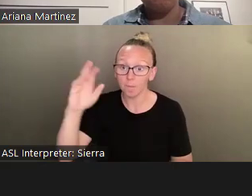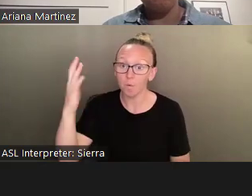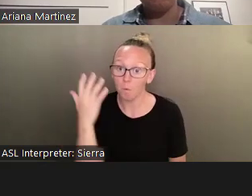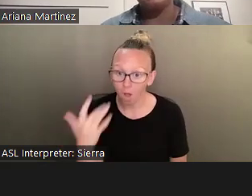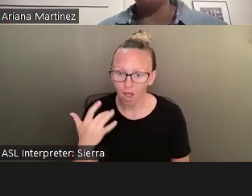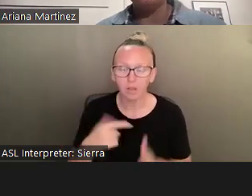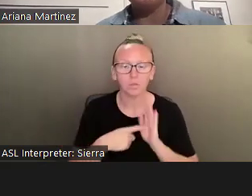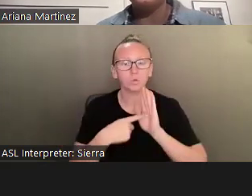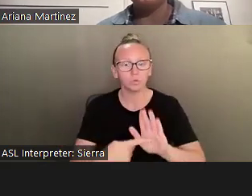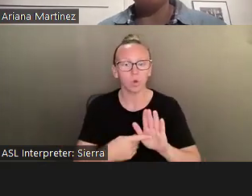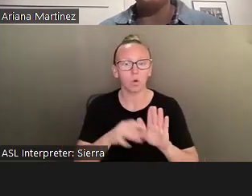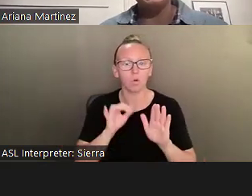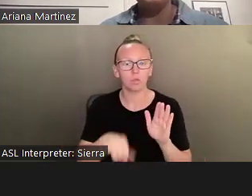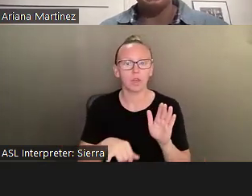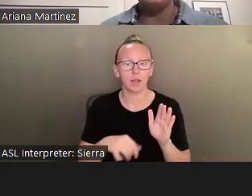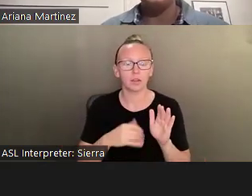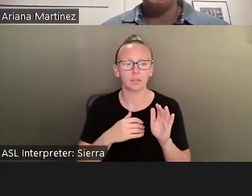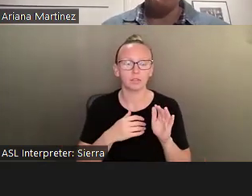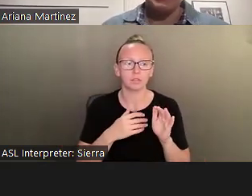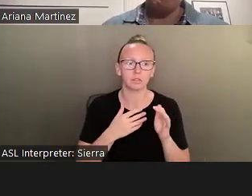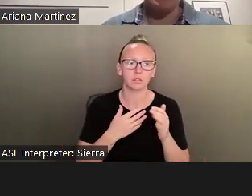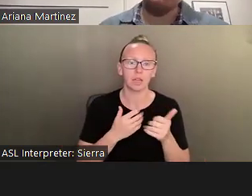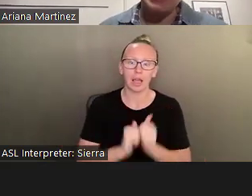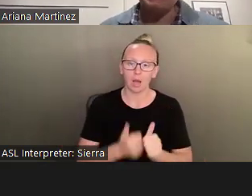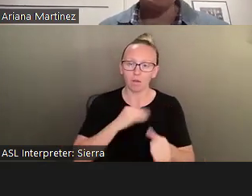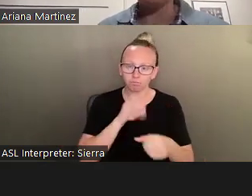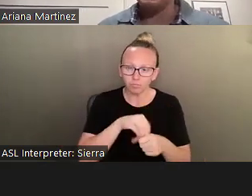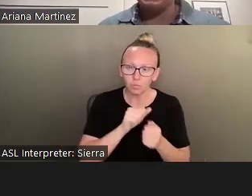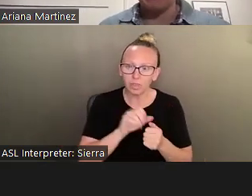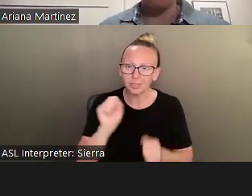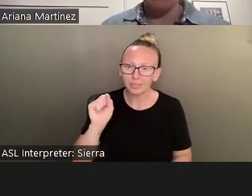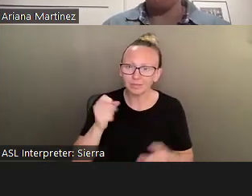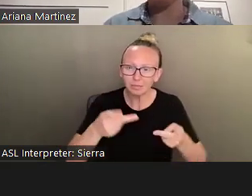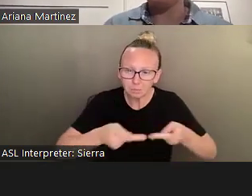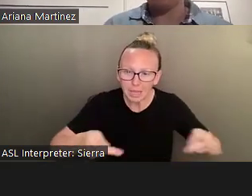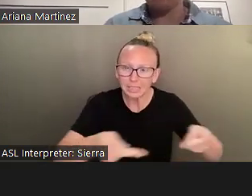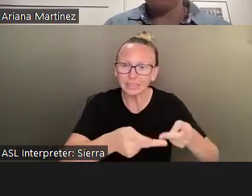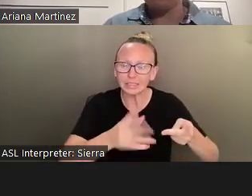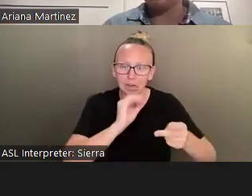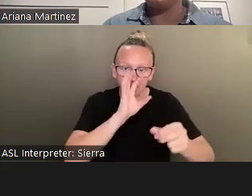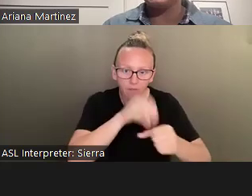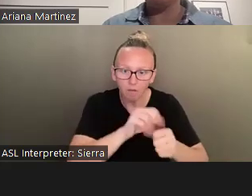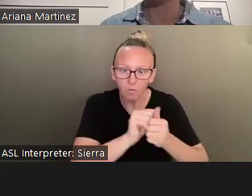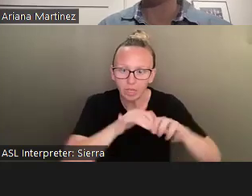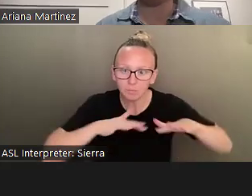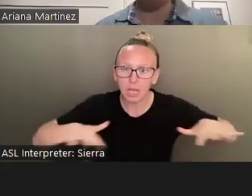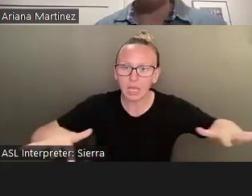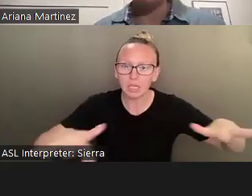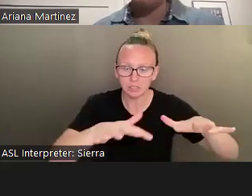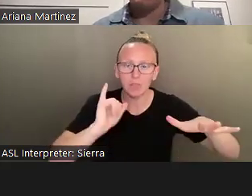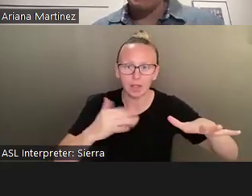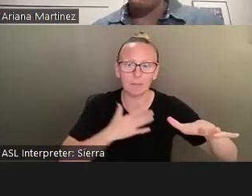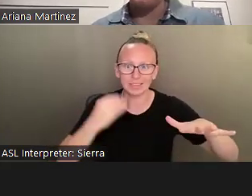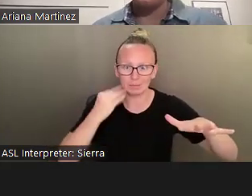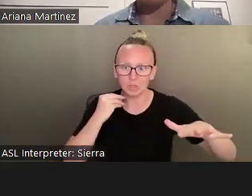my relationships to place and my preoccupation with place actually comes from a experience of